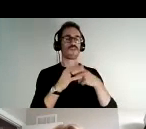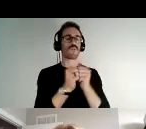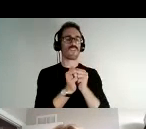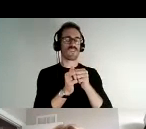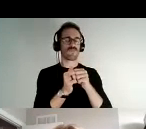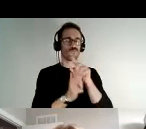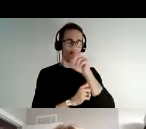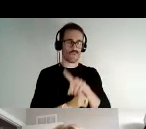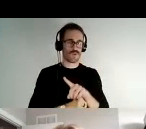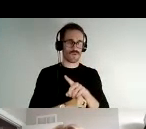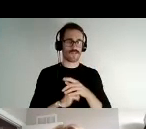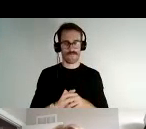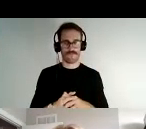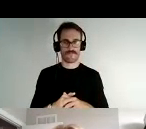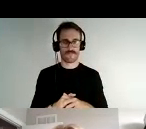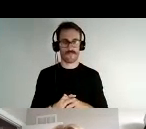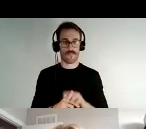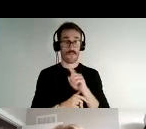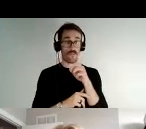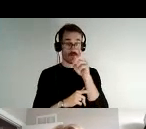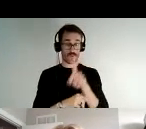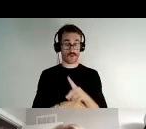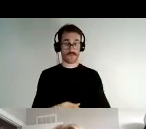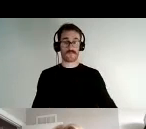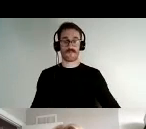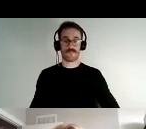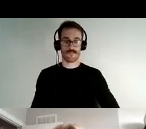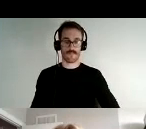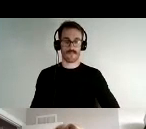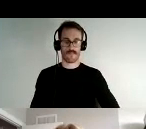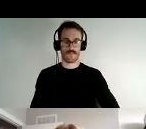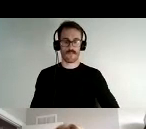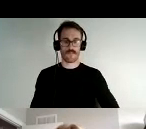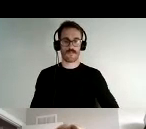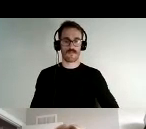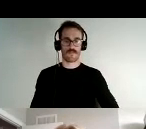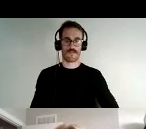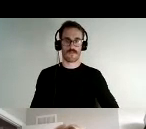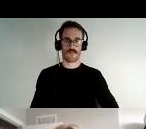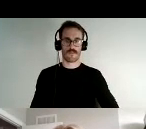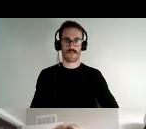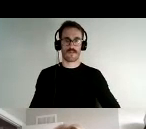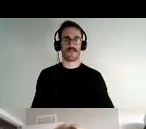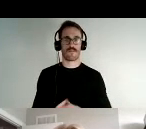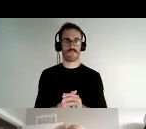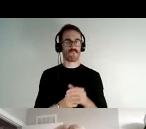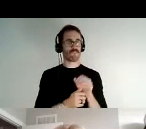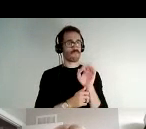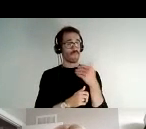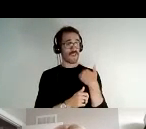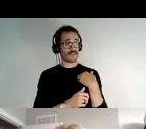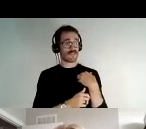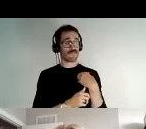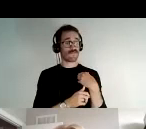So first question that had come up was talking about, do we have any stats for